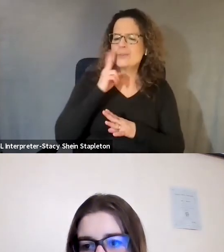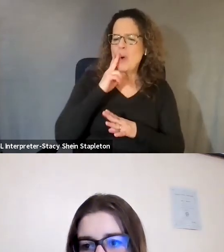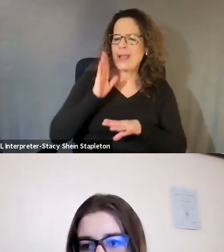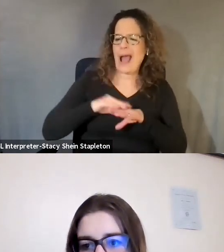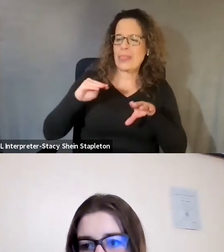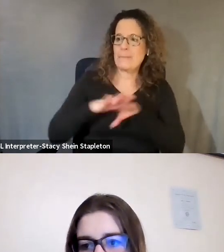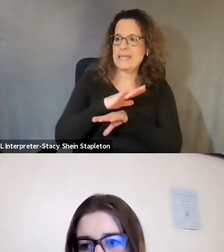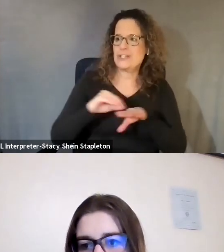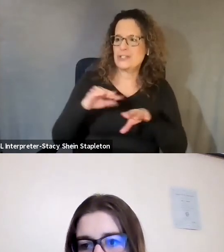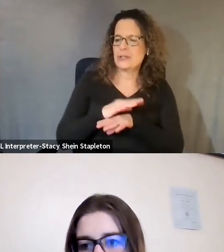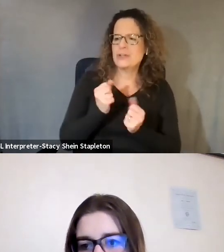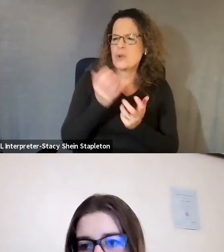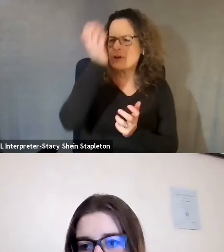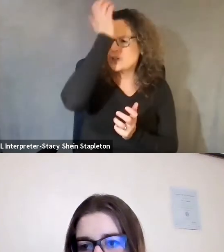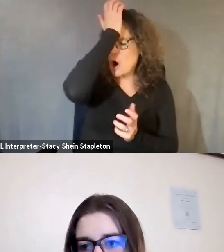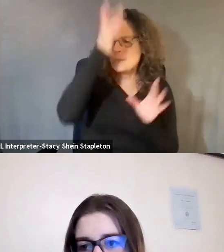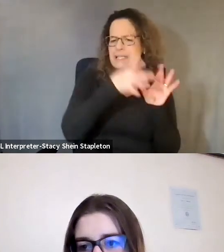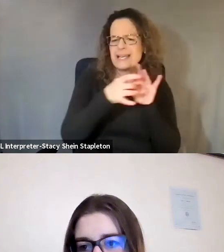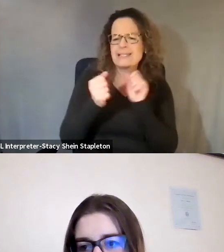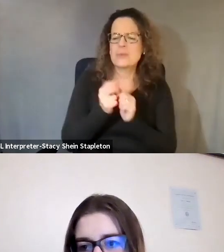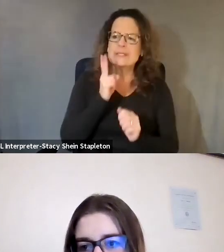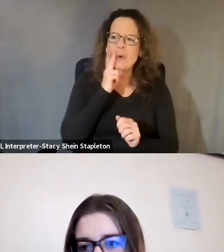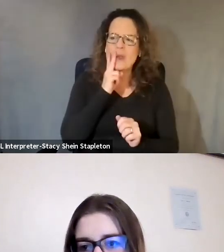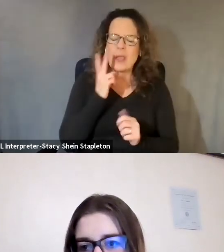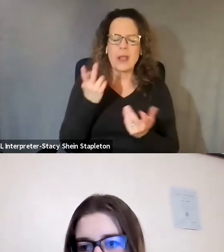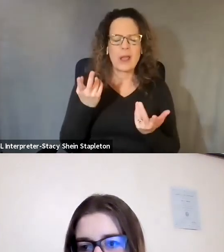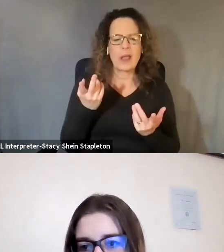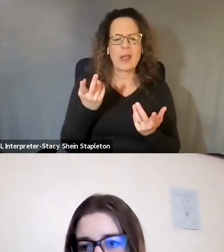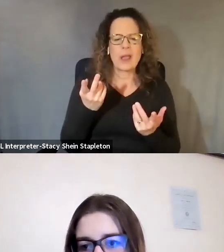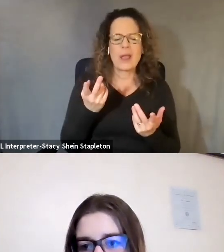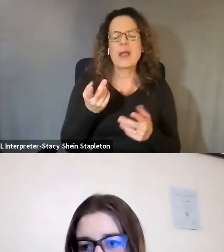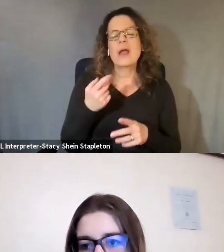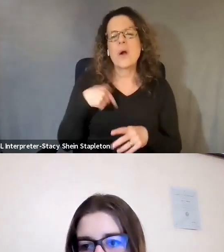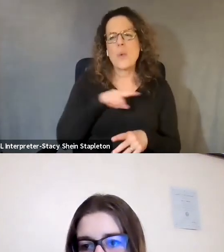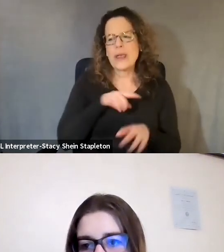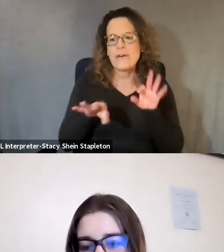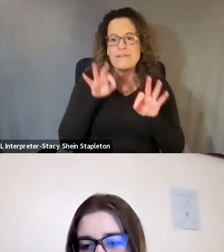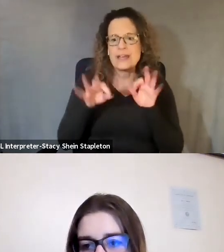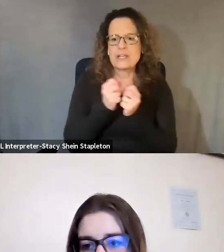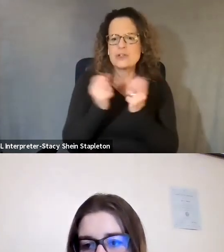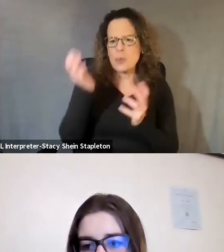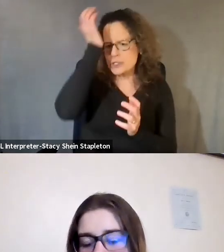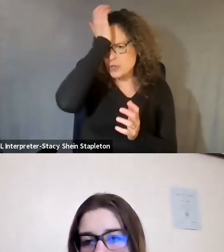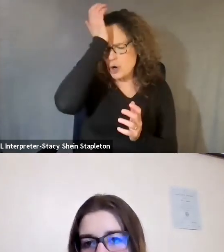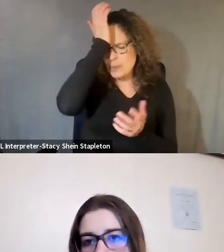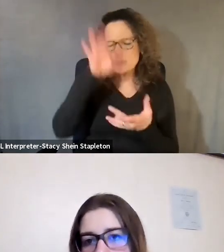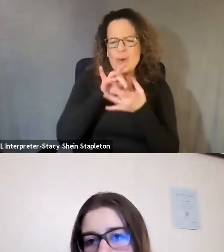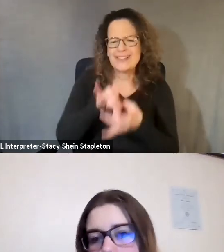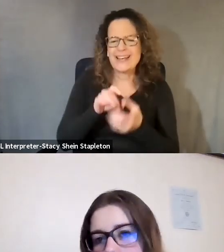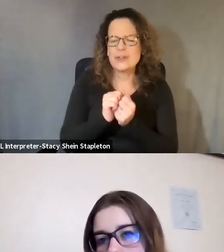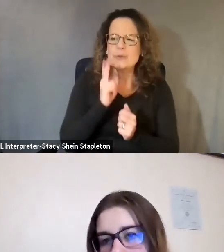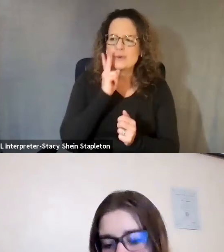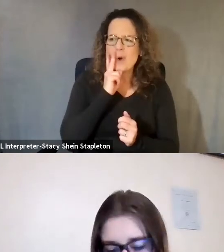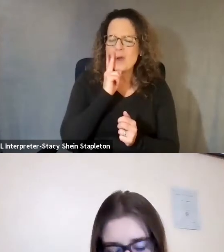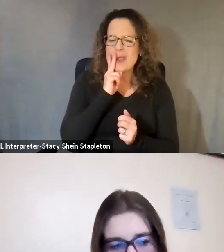beaches. That doesn't mean we're anti-smoking, but it does mean that we are finding too much